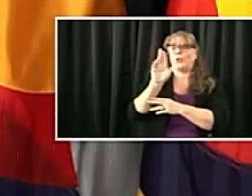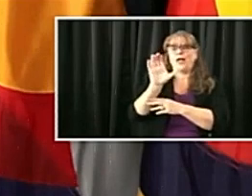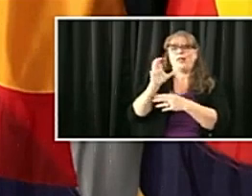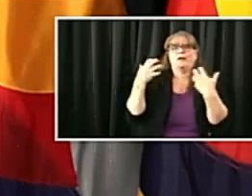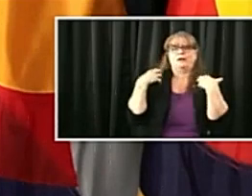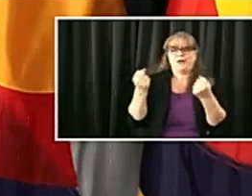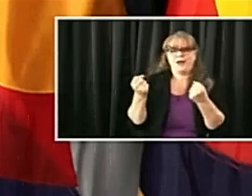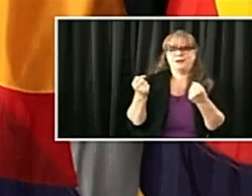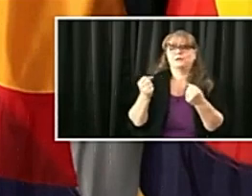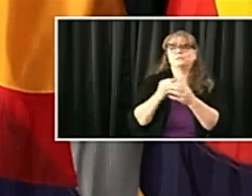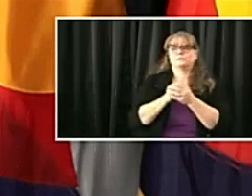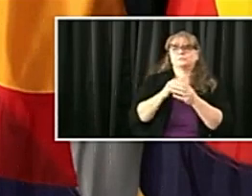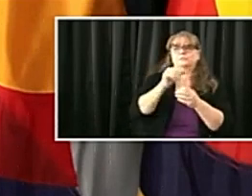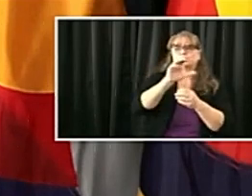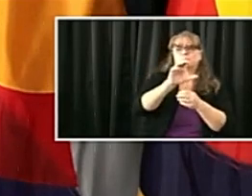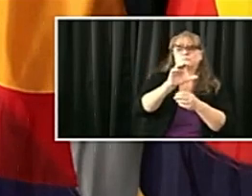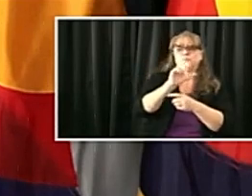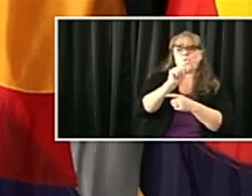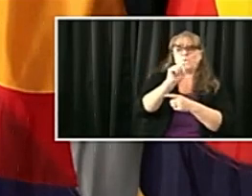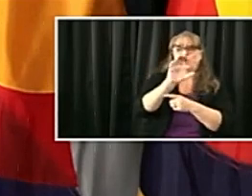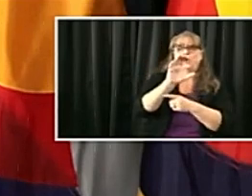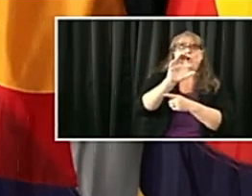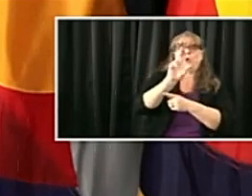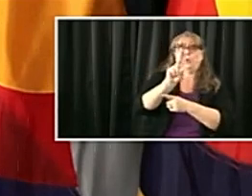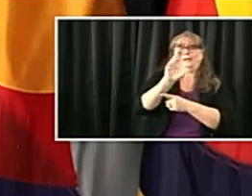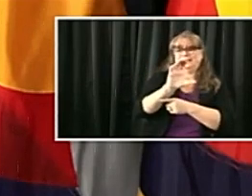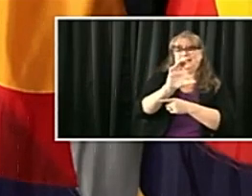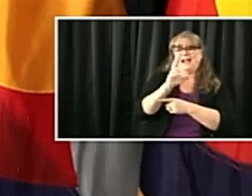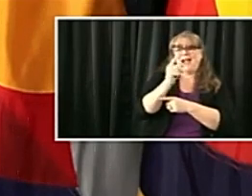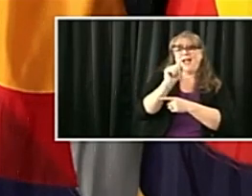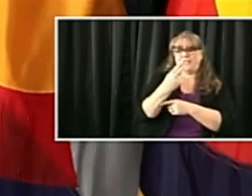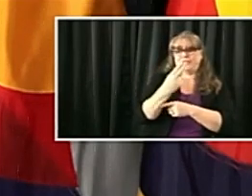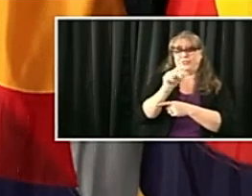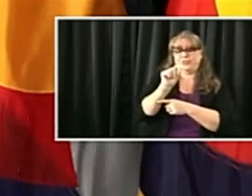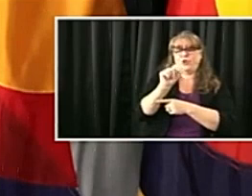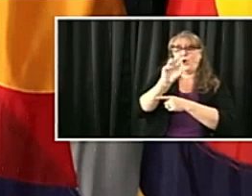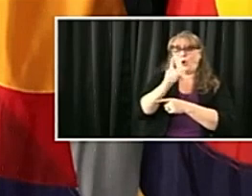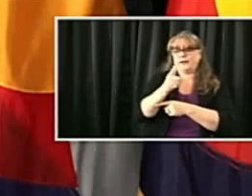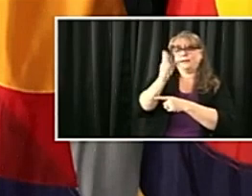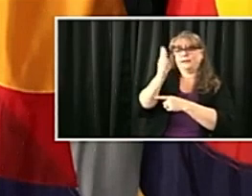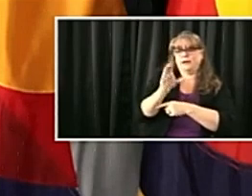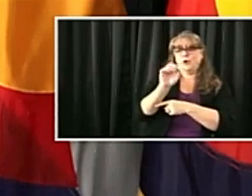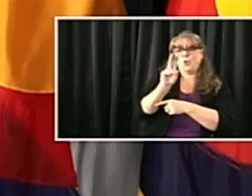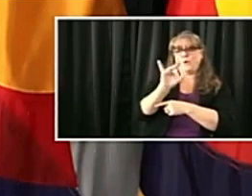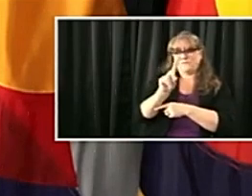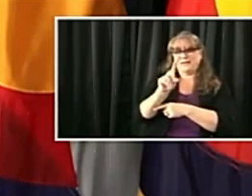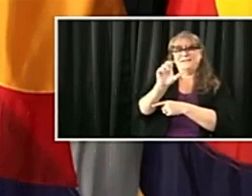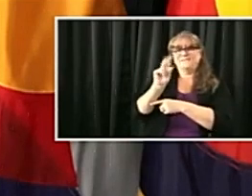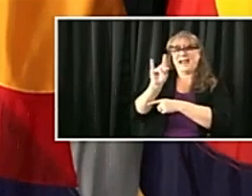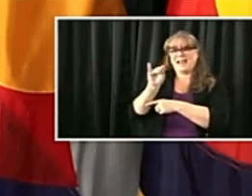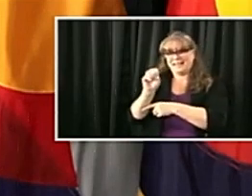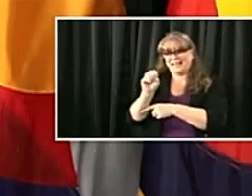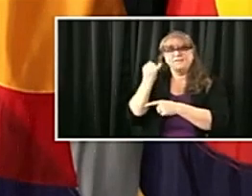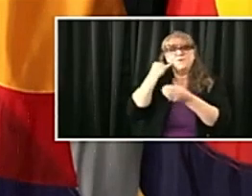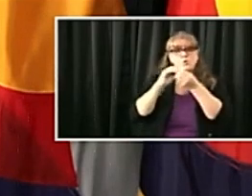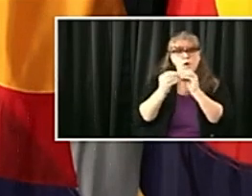www.uchealth.org/COVID vaccine to sign up for the Coors Field Super Clinic, or call their vaccine hotline,